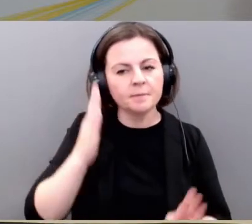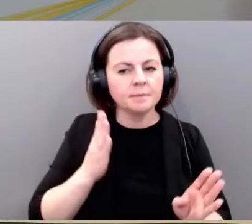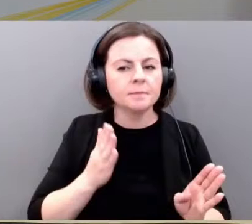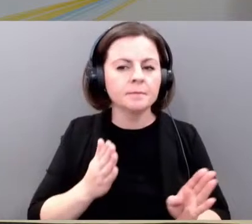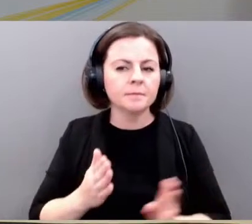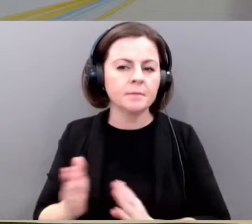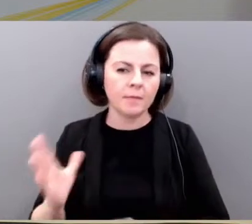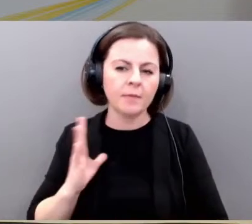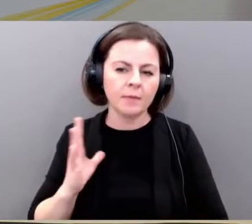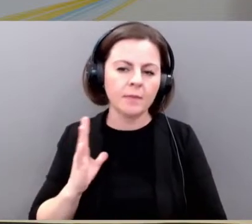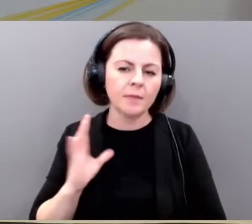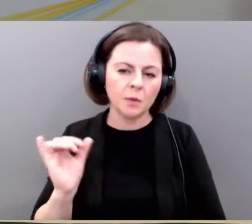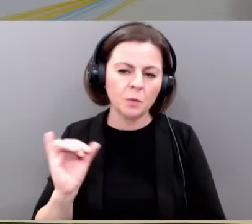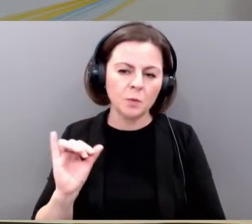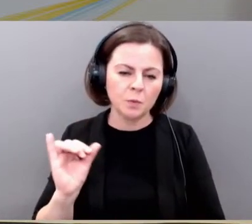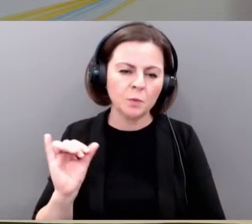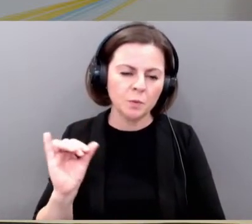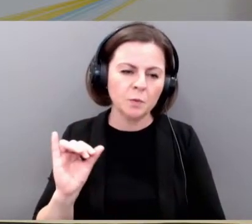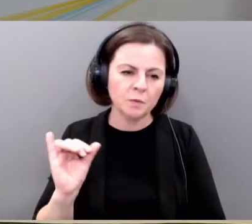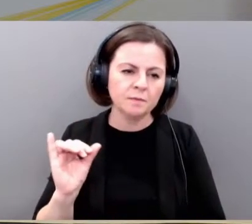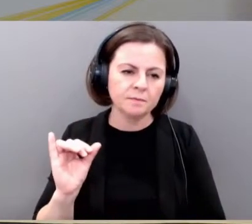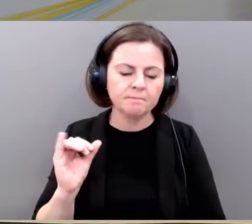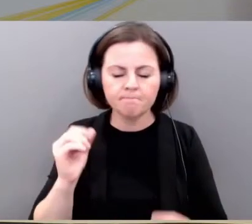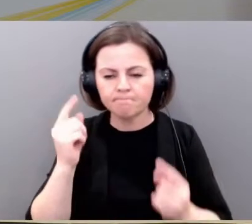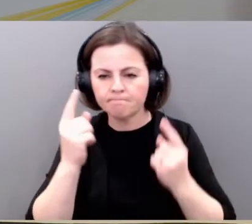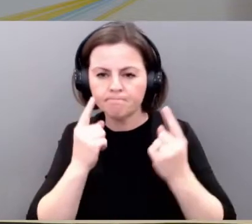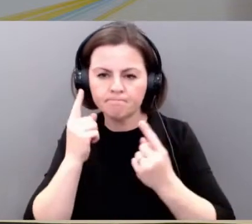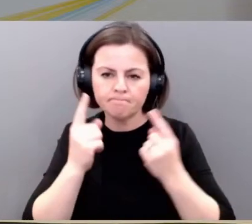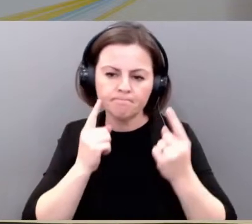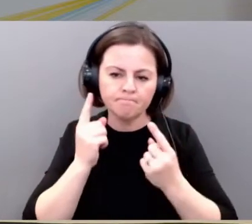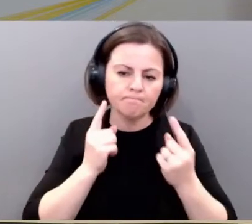well as we look at these